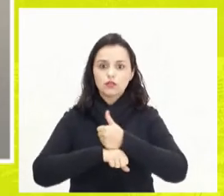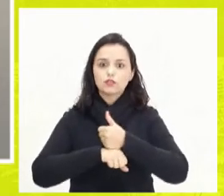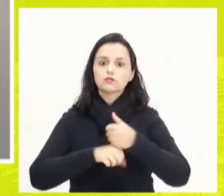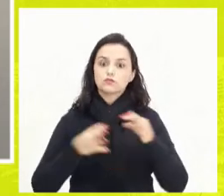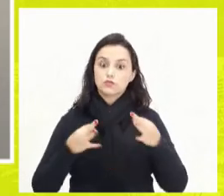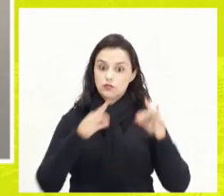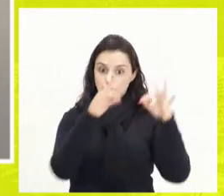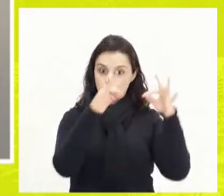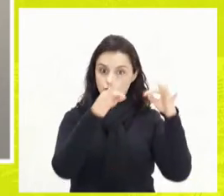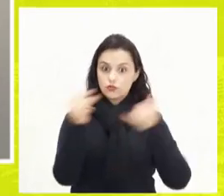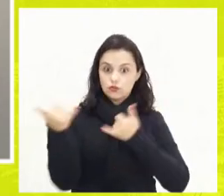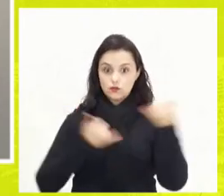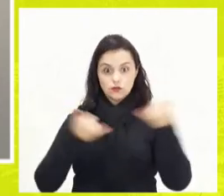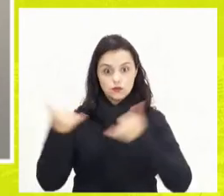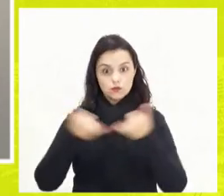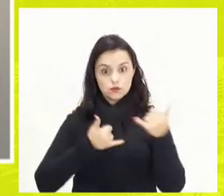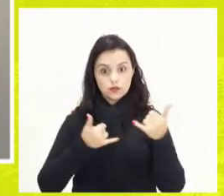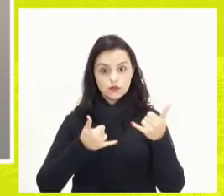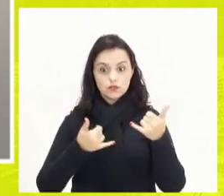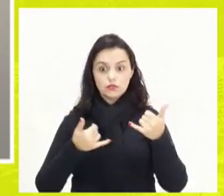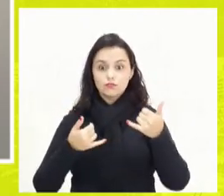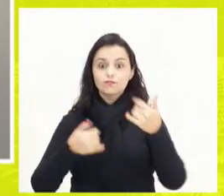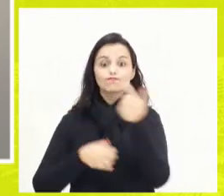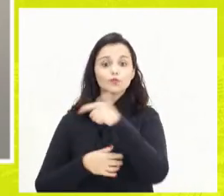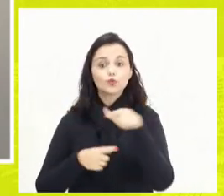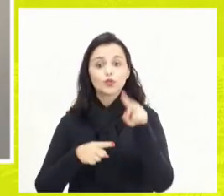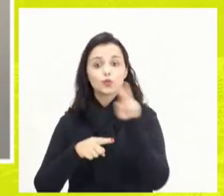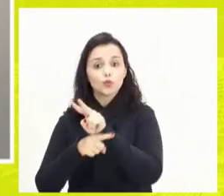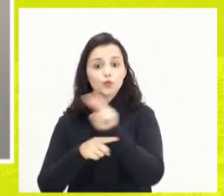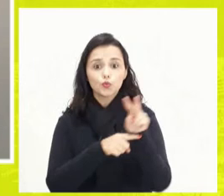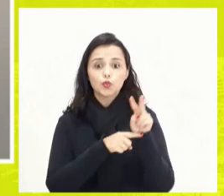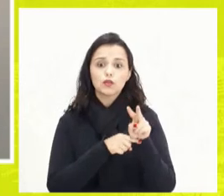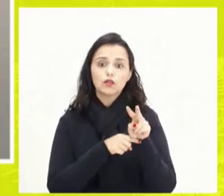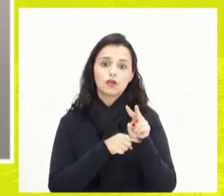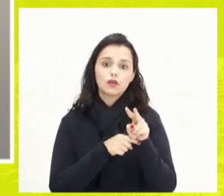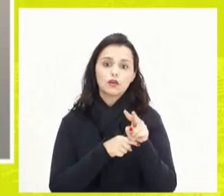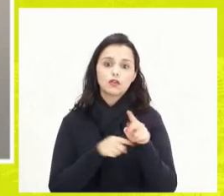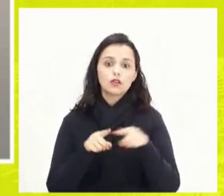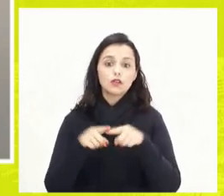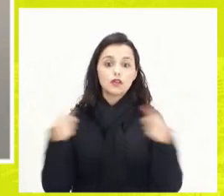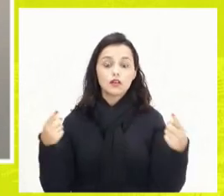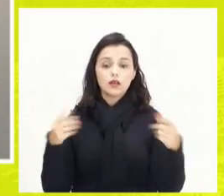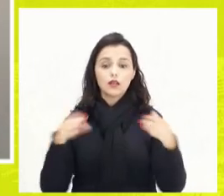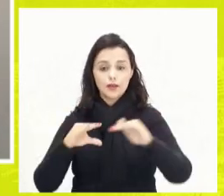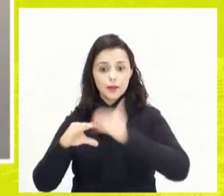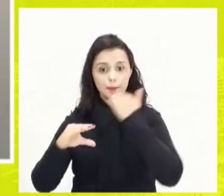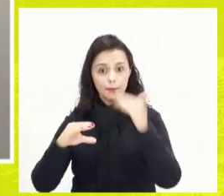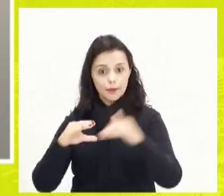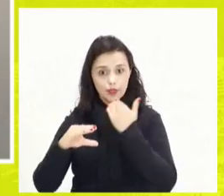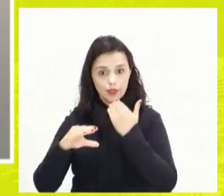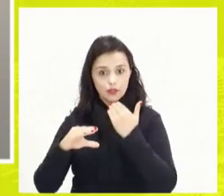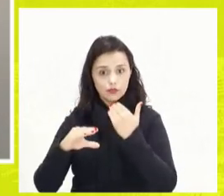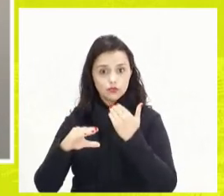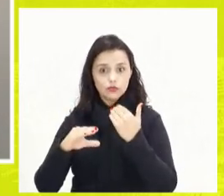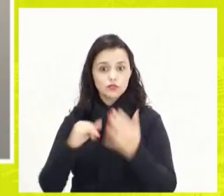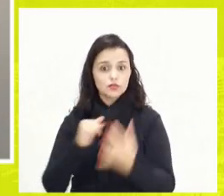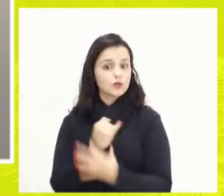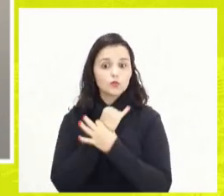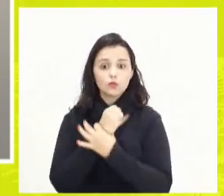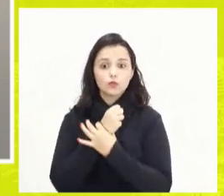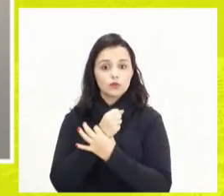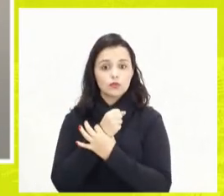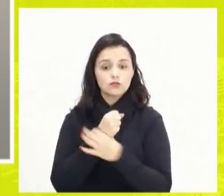experience is that people are careless about this not even with their own security with the newsroom